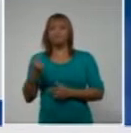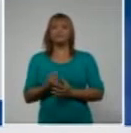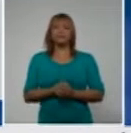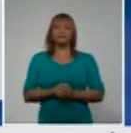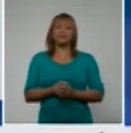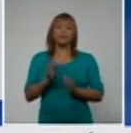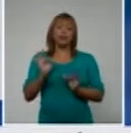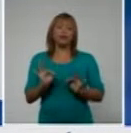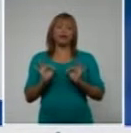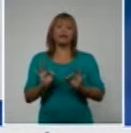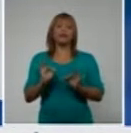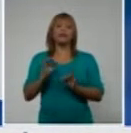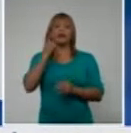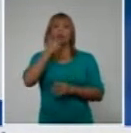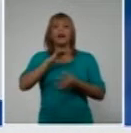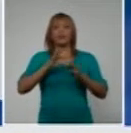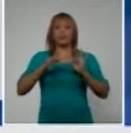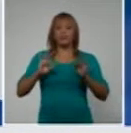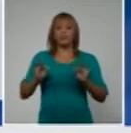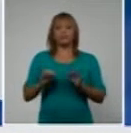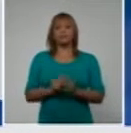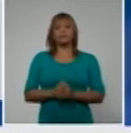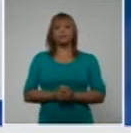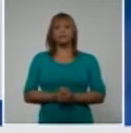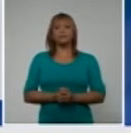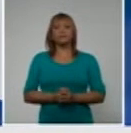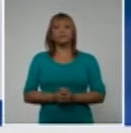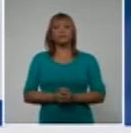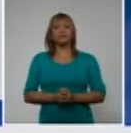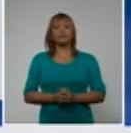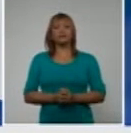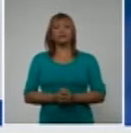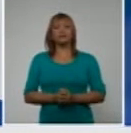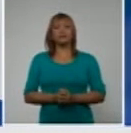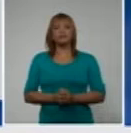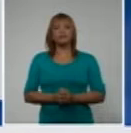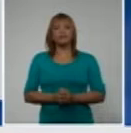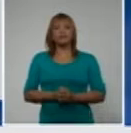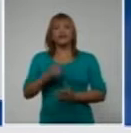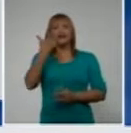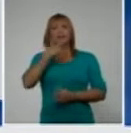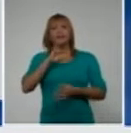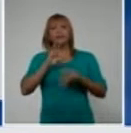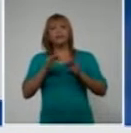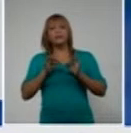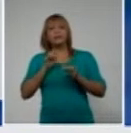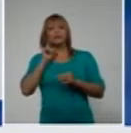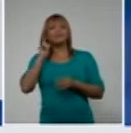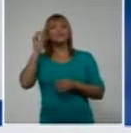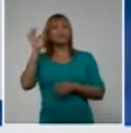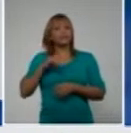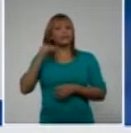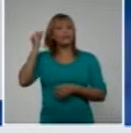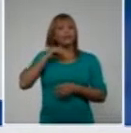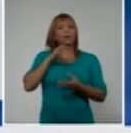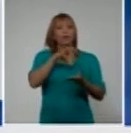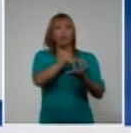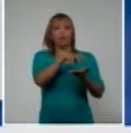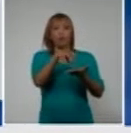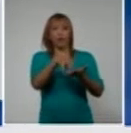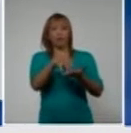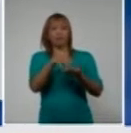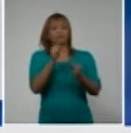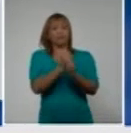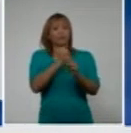Centro Habana, 2 from Plaza de la Revolución, and Guanabacoa, Boyeros, San Miguel, and La Lisa